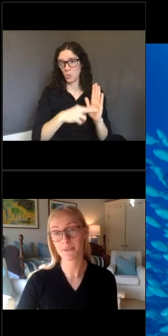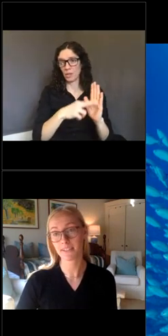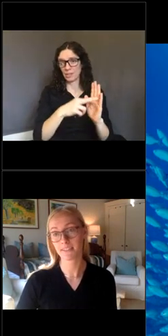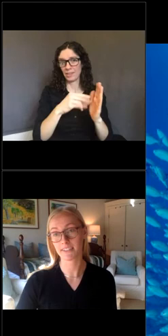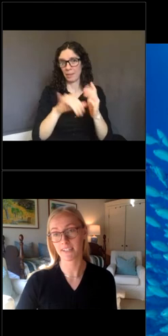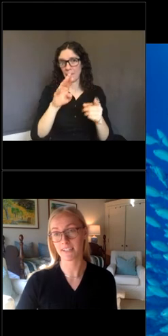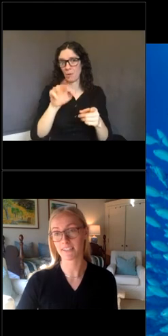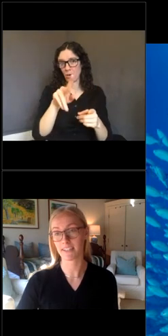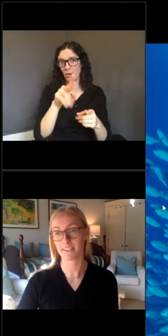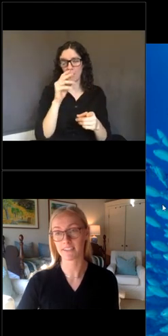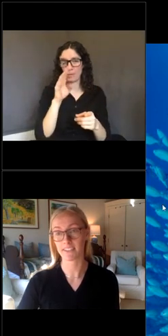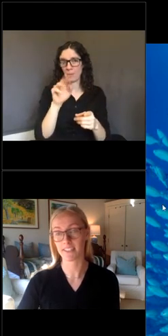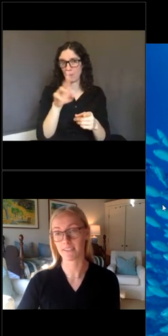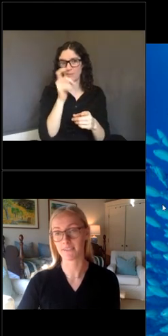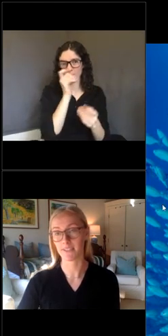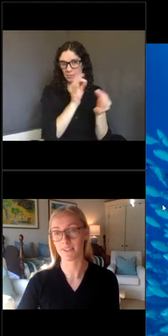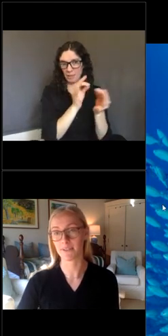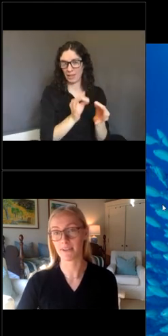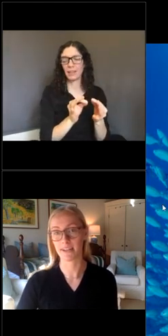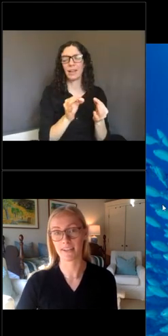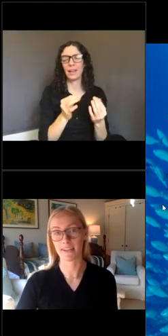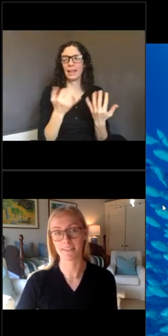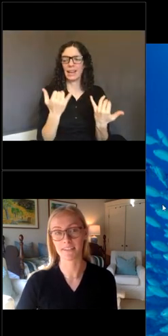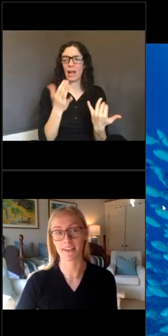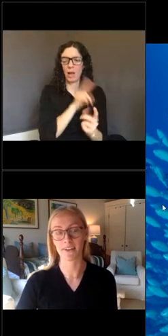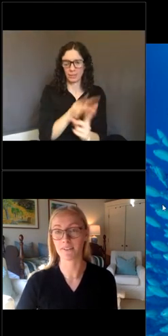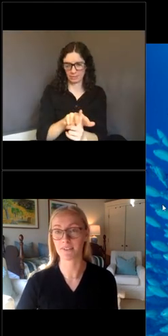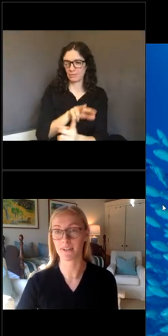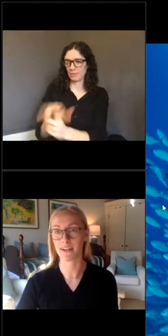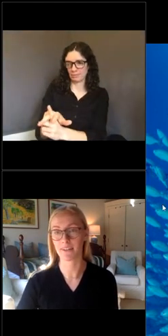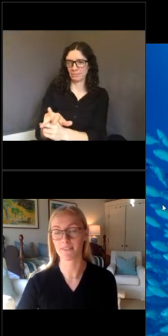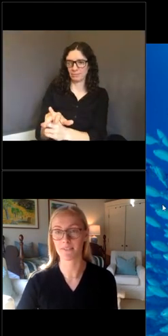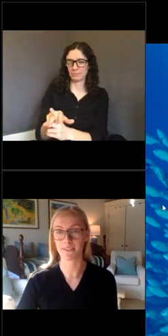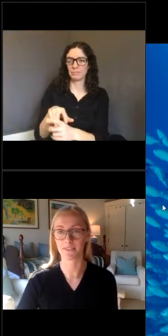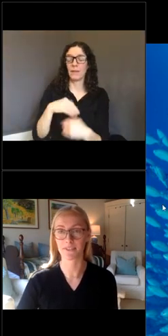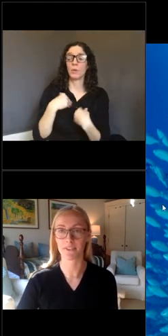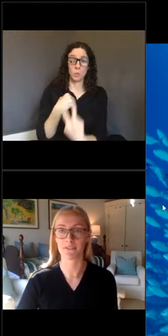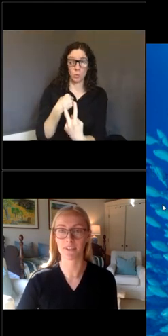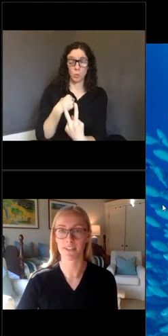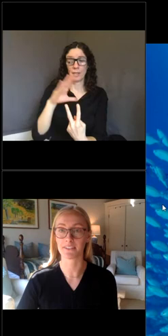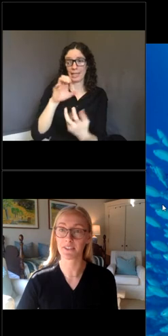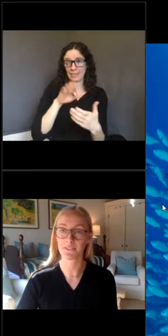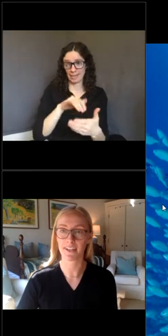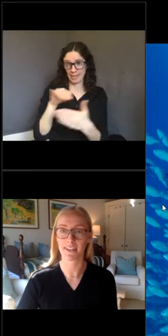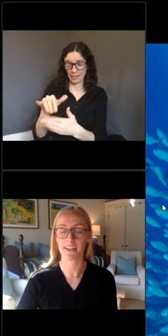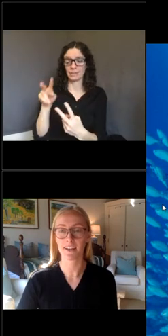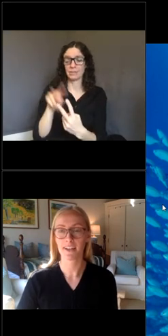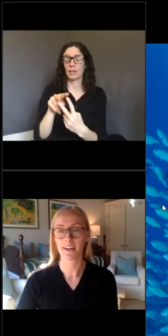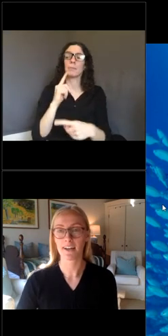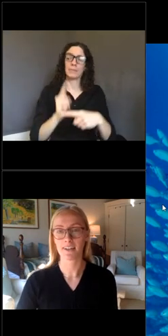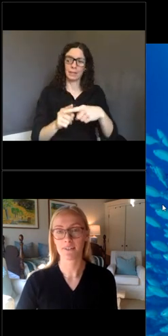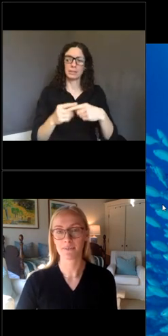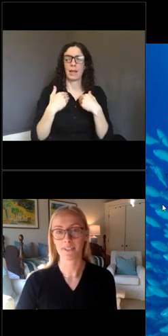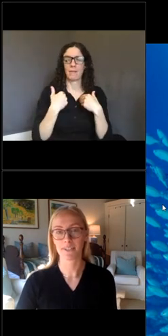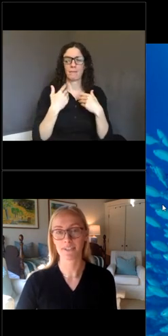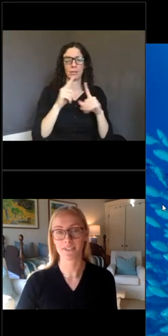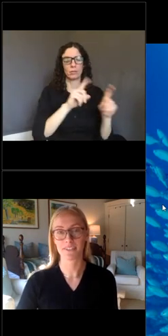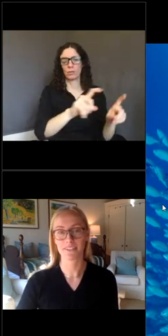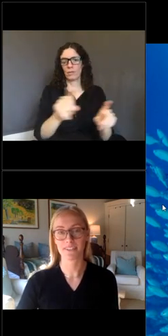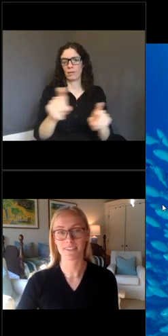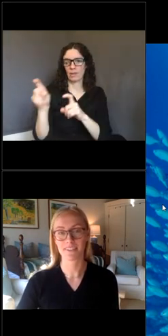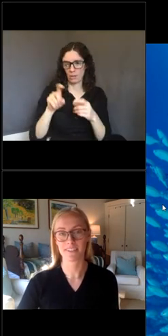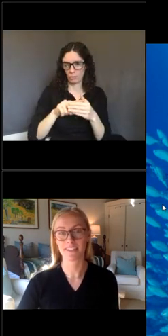have two case studies that I'll detail for you. And I also have the results of a survey